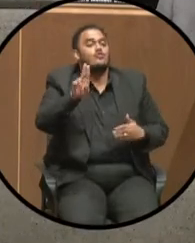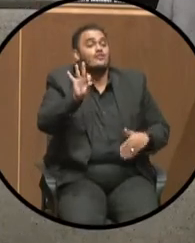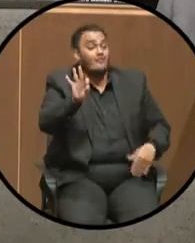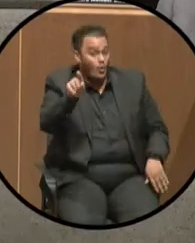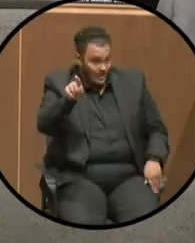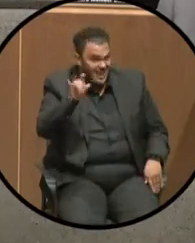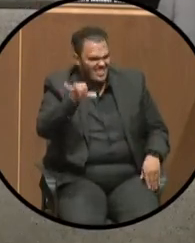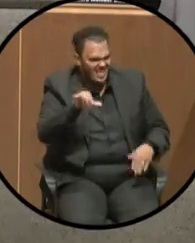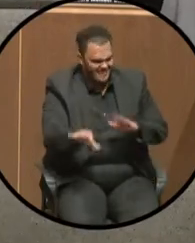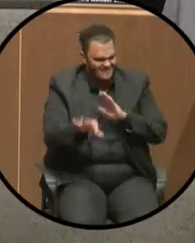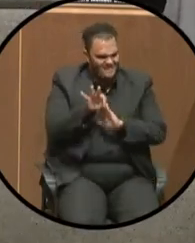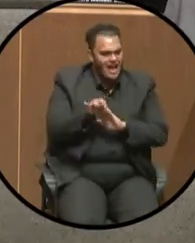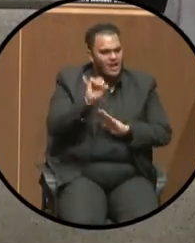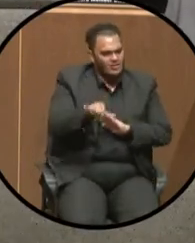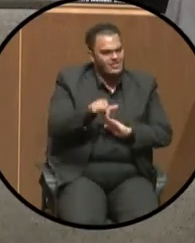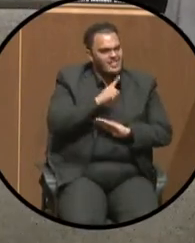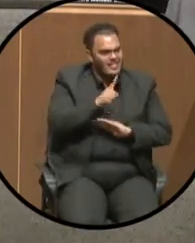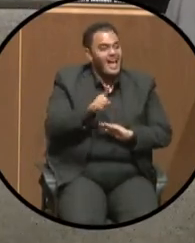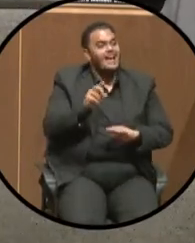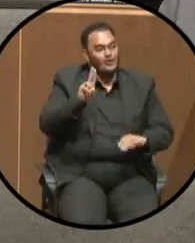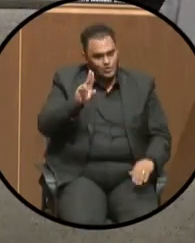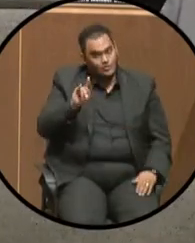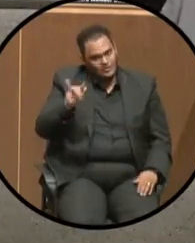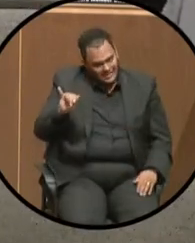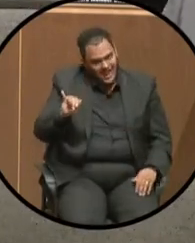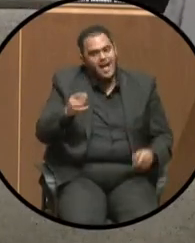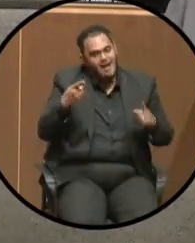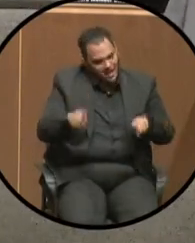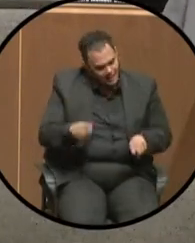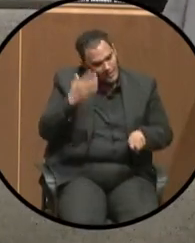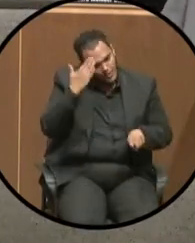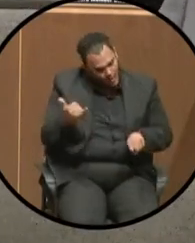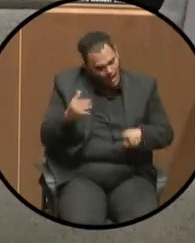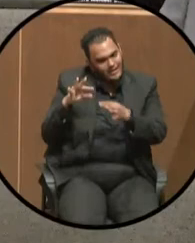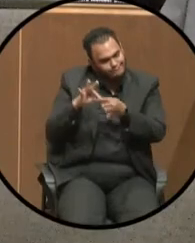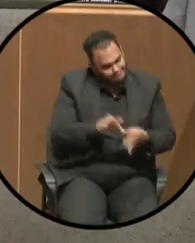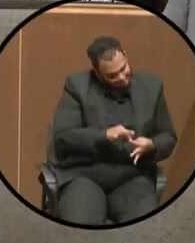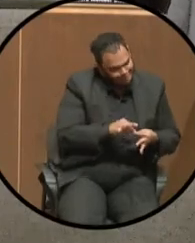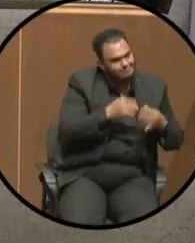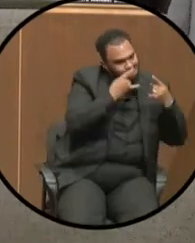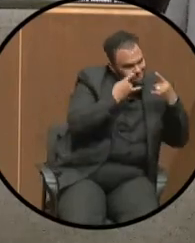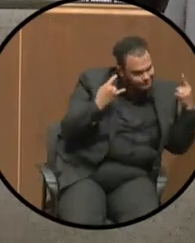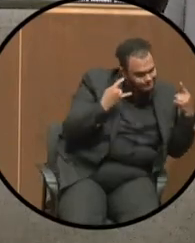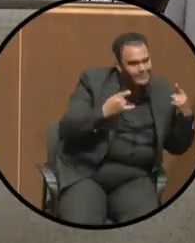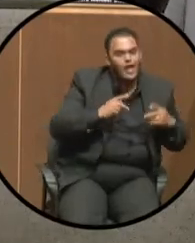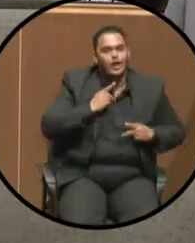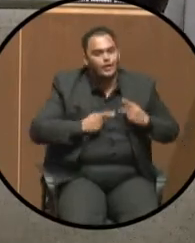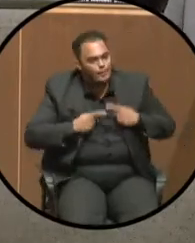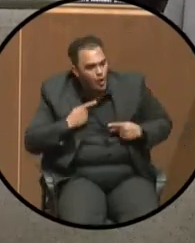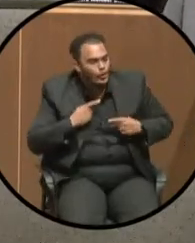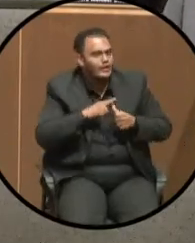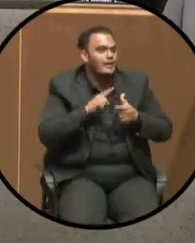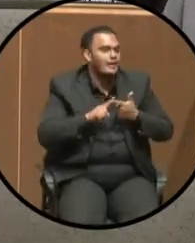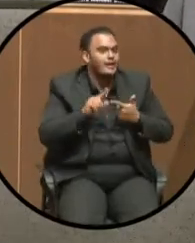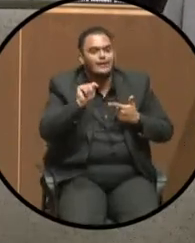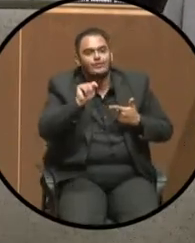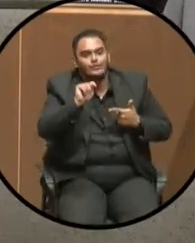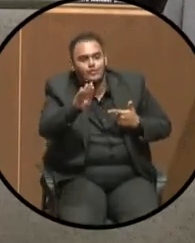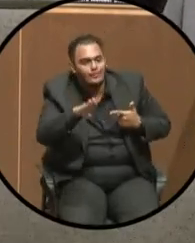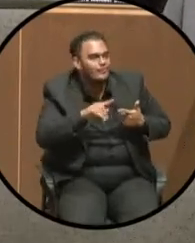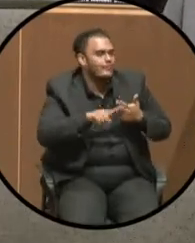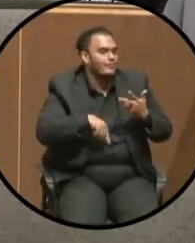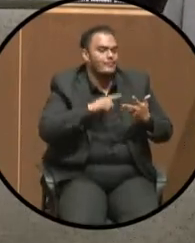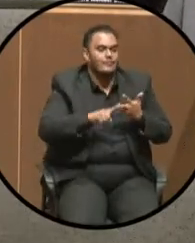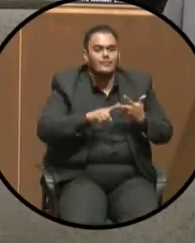in the masks that were tested included urinary tract infections, as well as pneumonia, tuberculosis, meningitis, sepsis, diphtheria, and